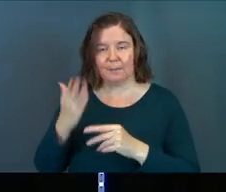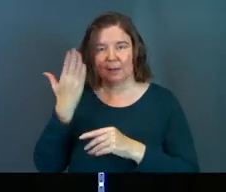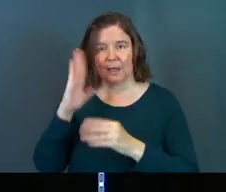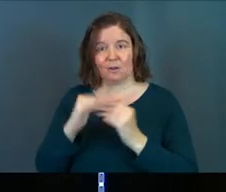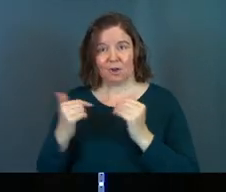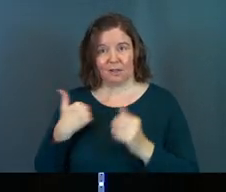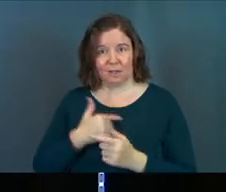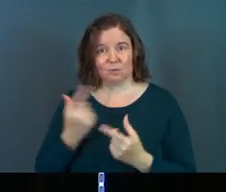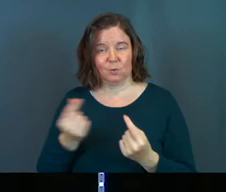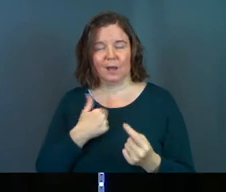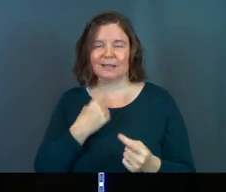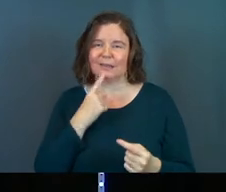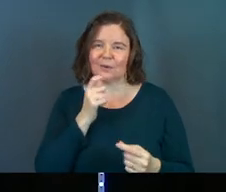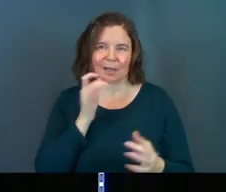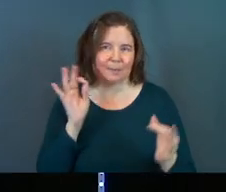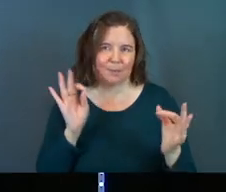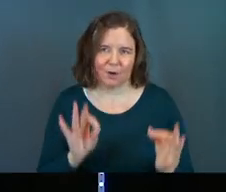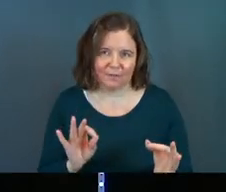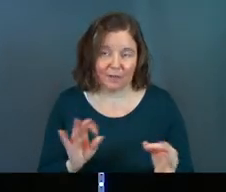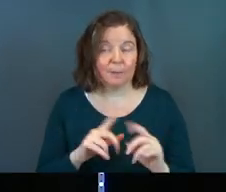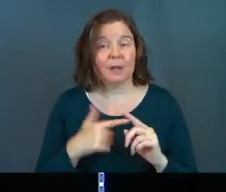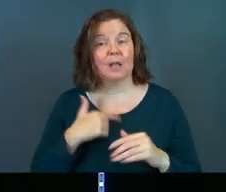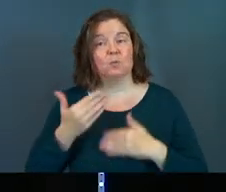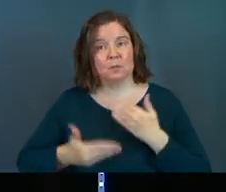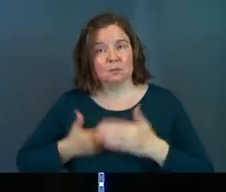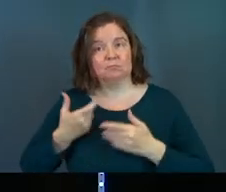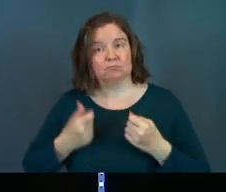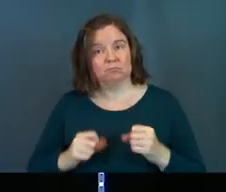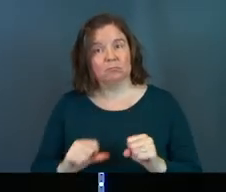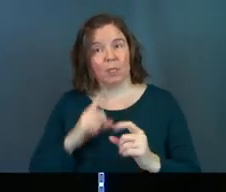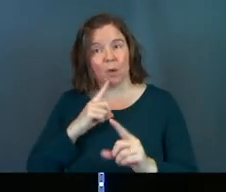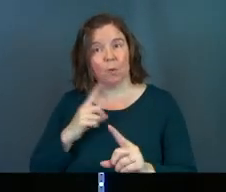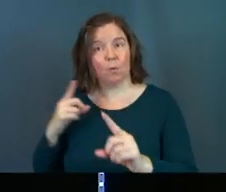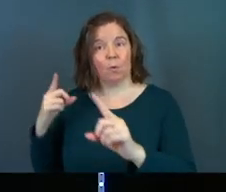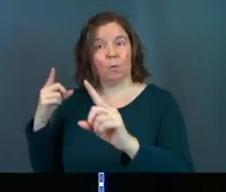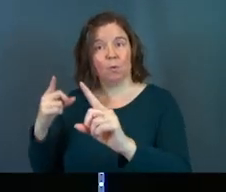that God has called us to be, always say we're not going to be perfect. But as we pursue that goal,